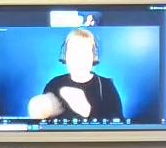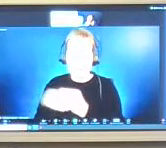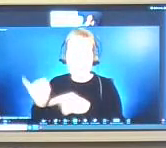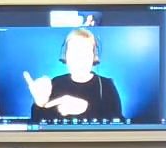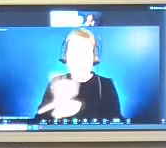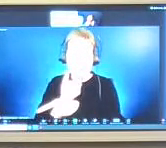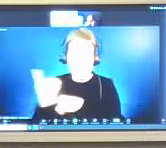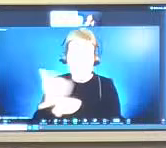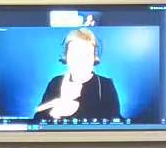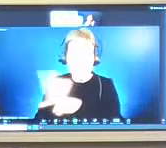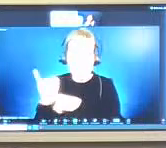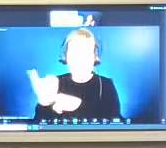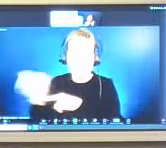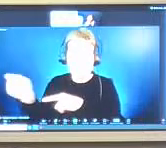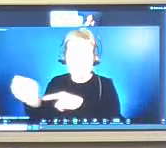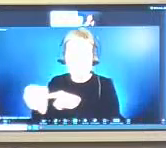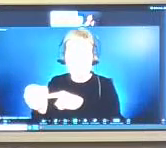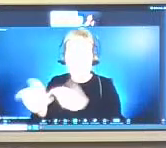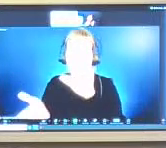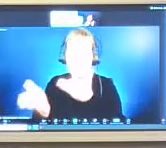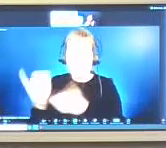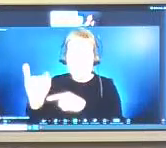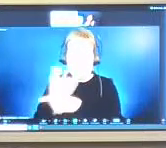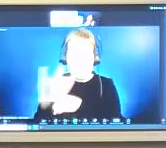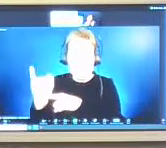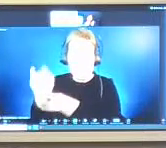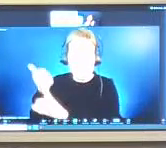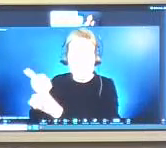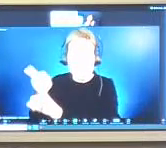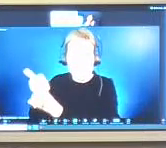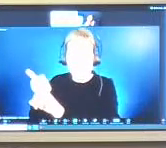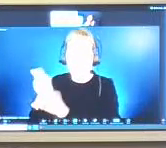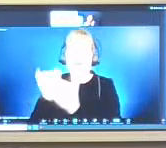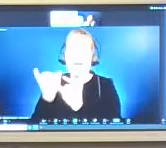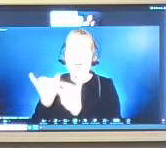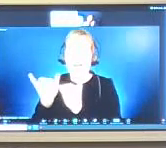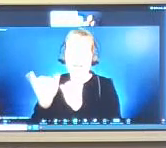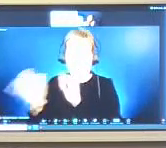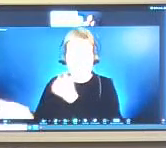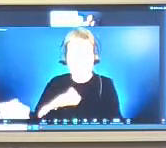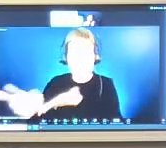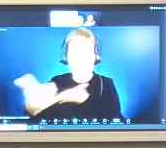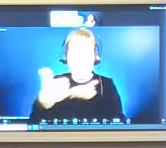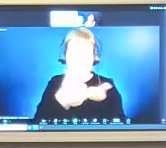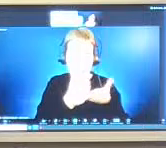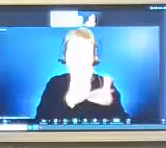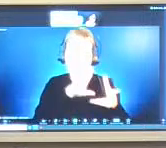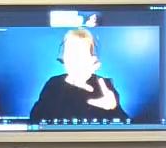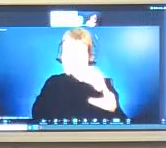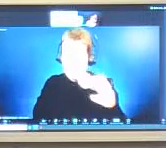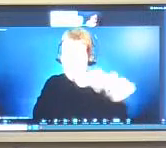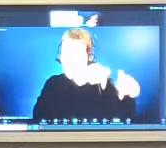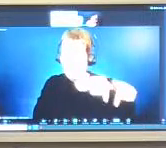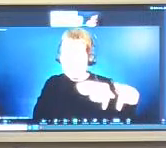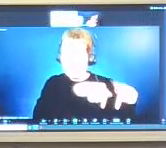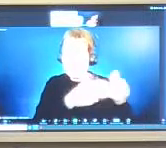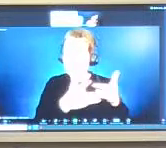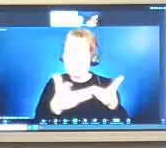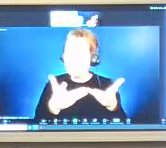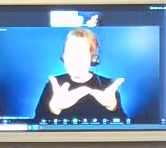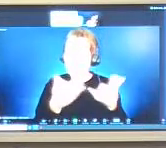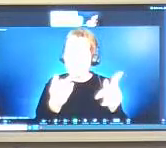some capacity there for that intern to perhaps maybe start helping us get some answers and figure out maybe some next